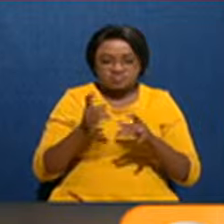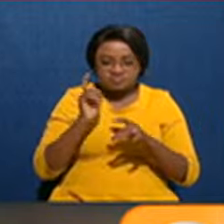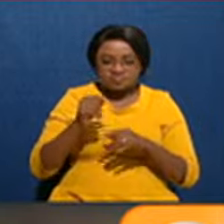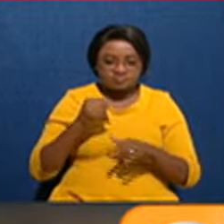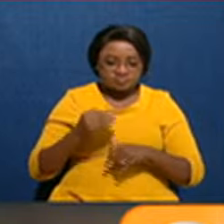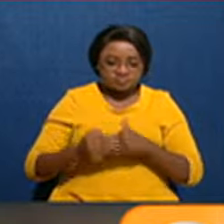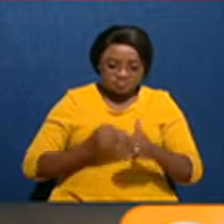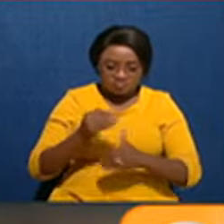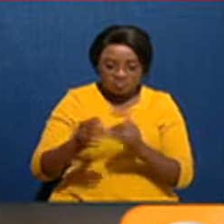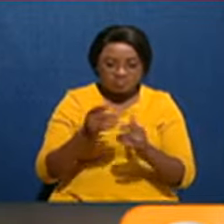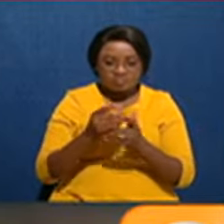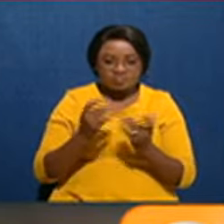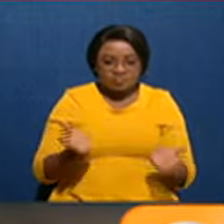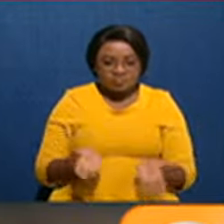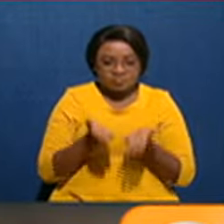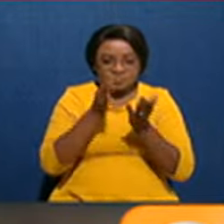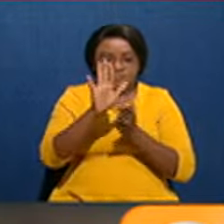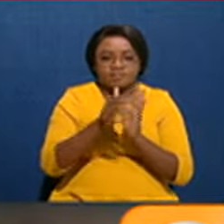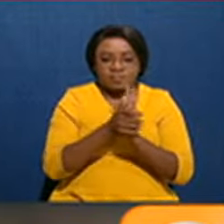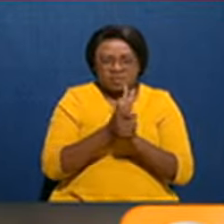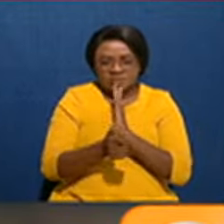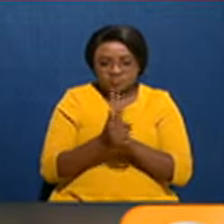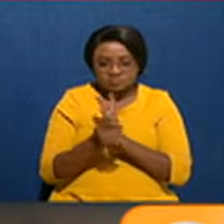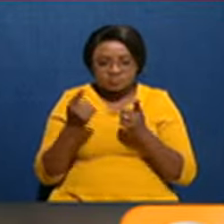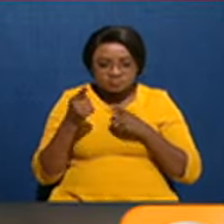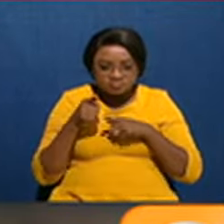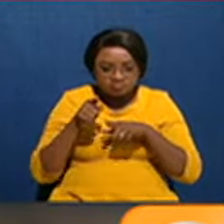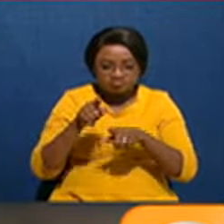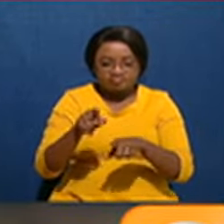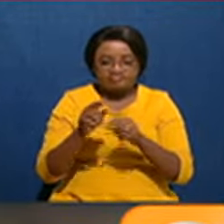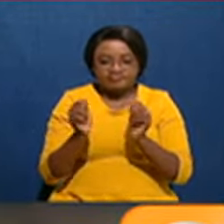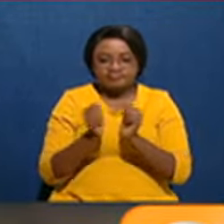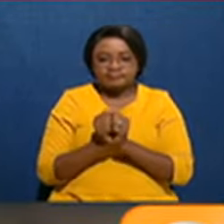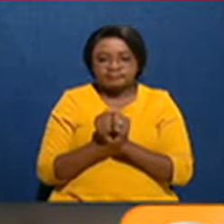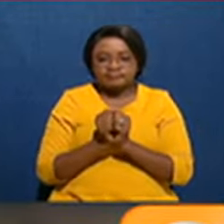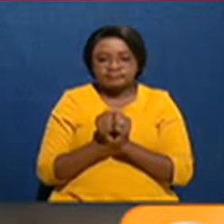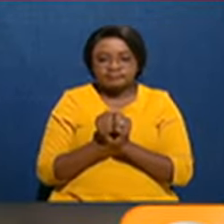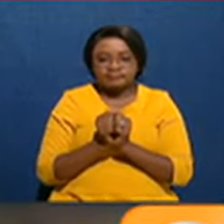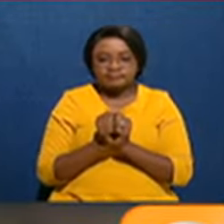to continuously enhance your skill in line with